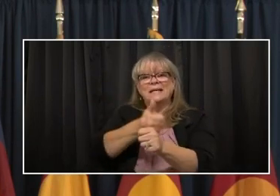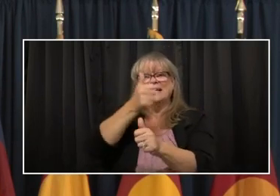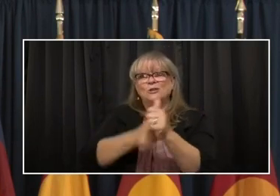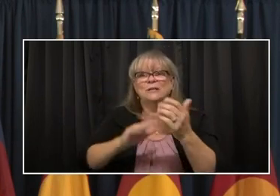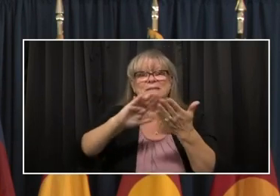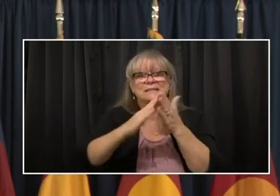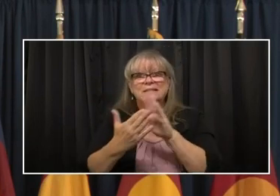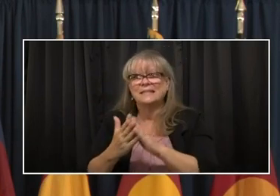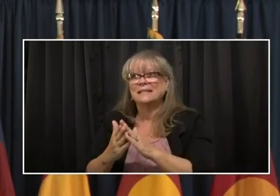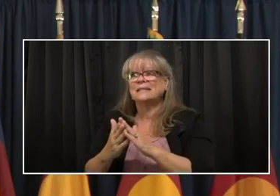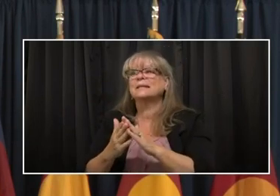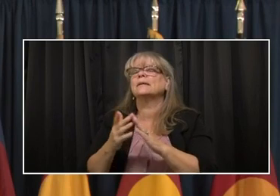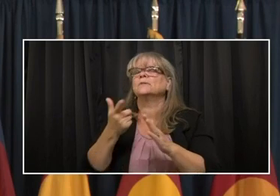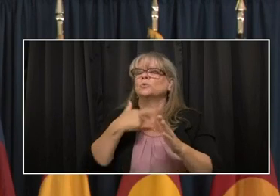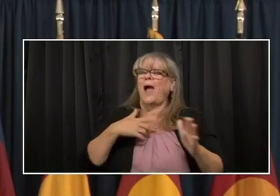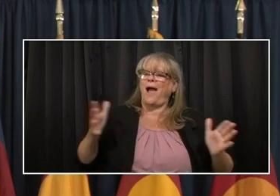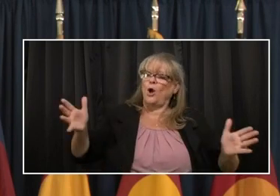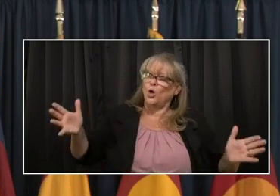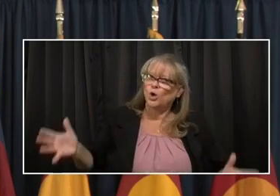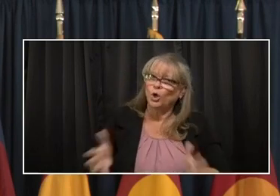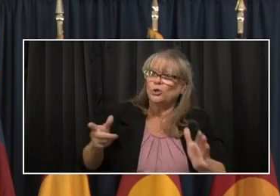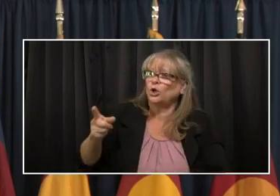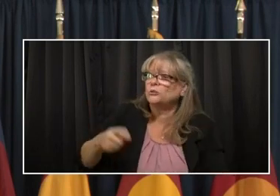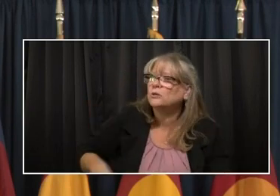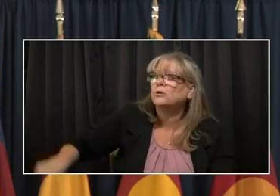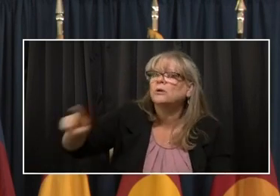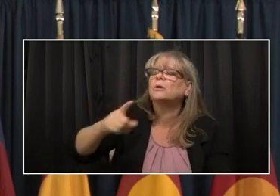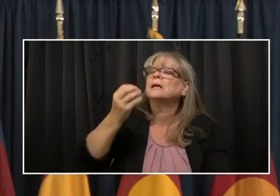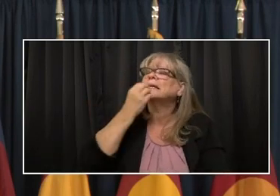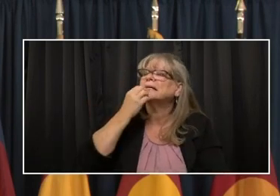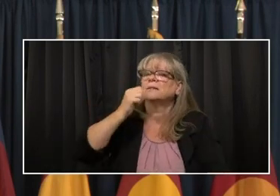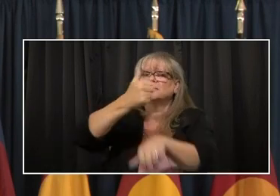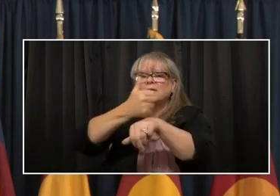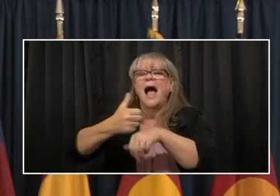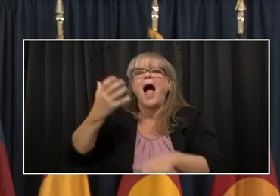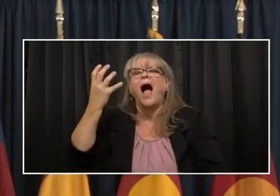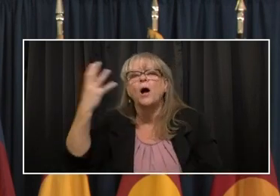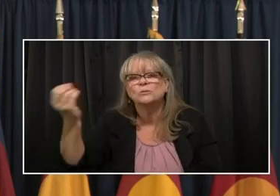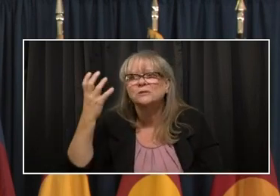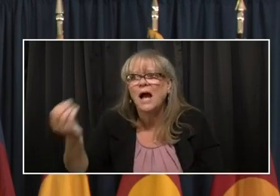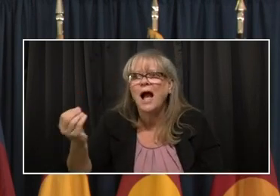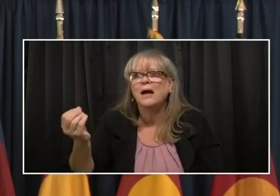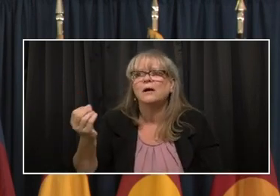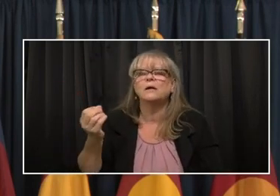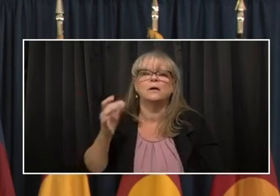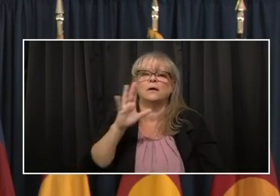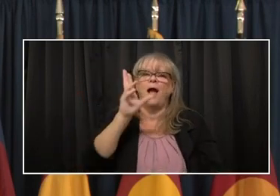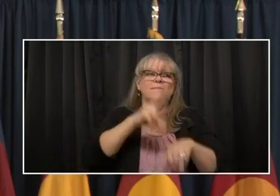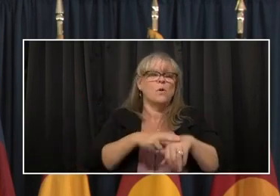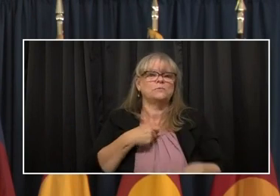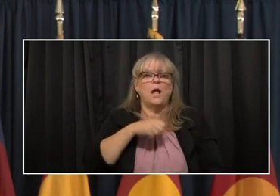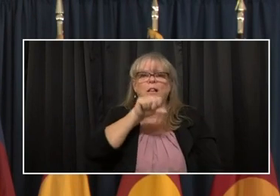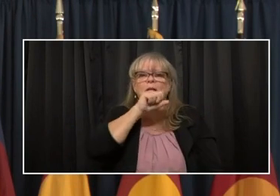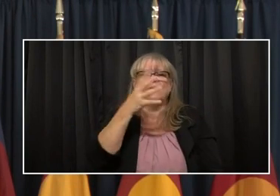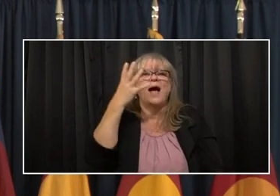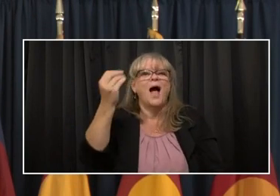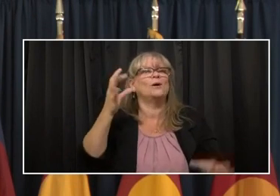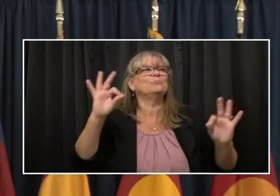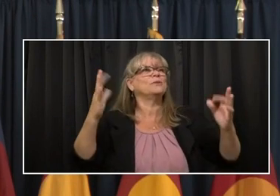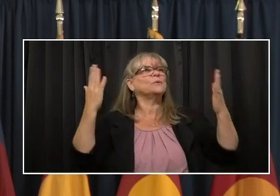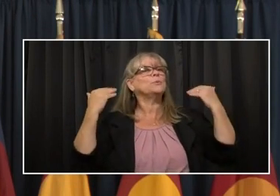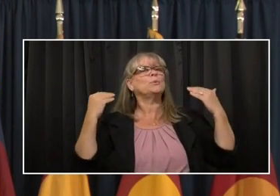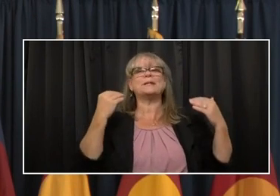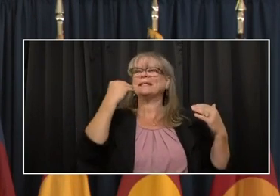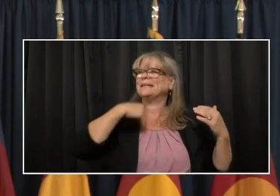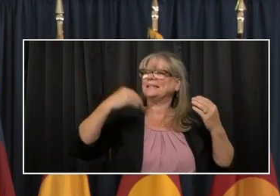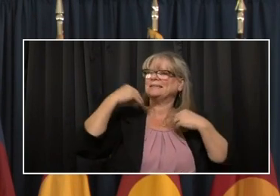open up lots and streets and whatever you can. I love outdoor dining, and I hope that we can build upon it as we figure out a solution that